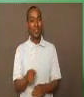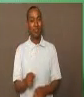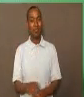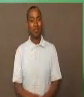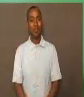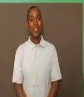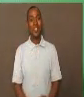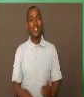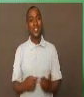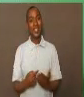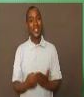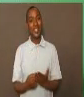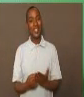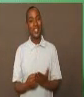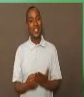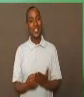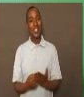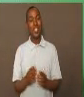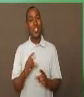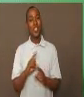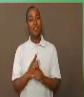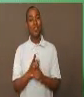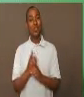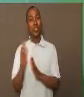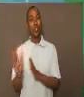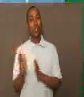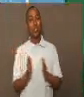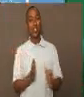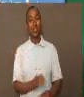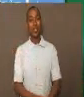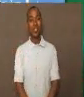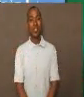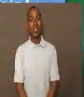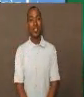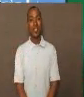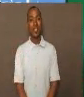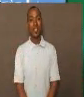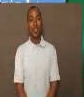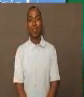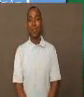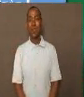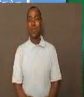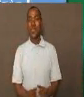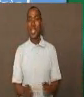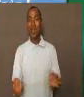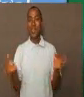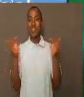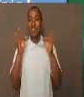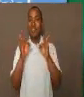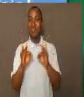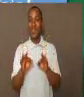up faster than nature can create them. It is important to